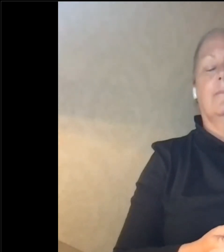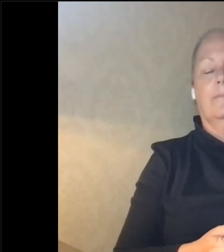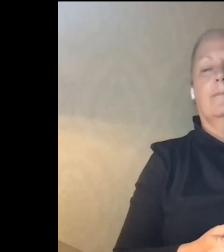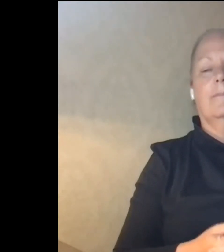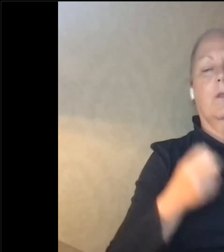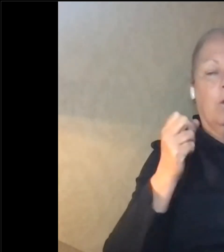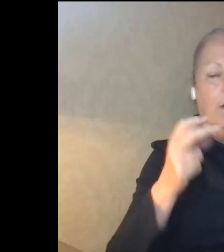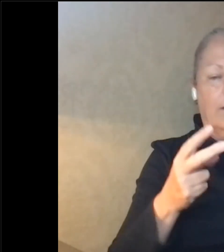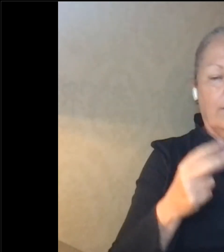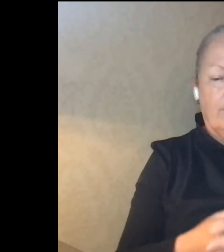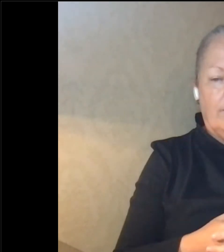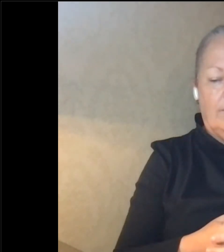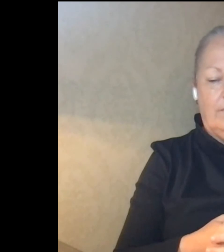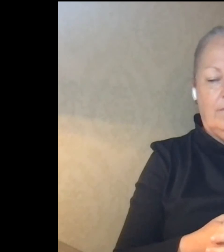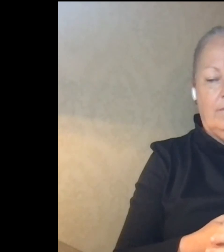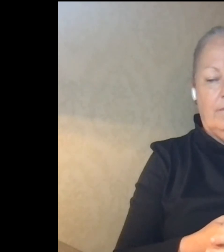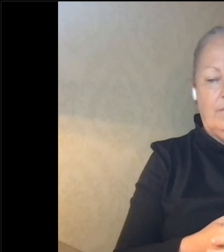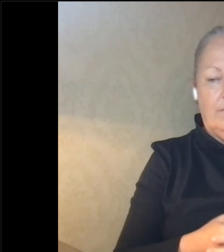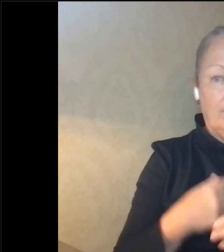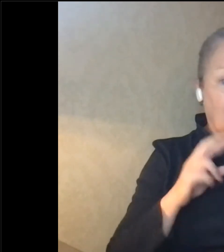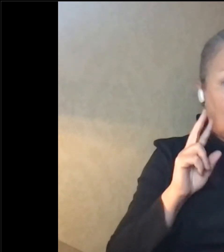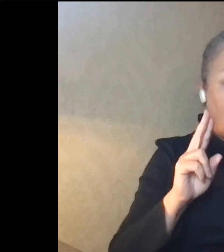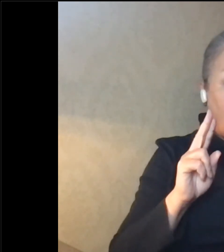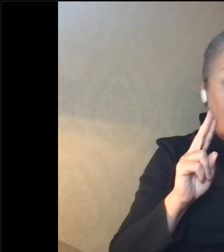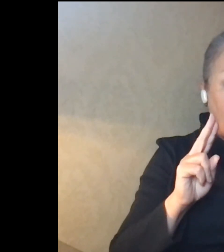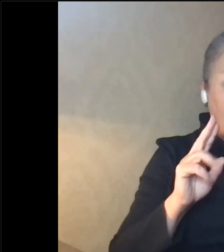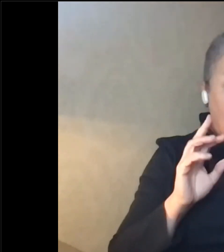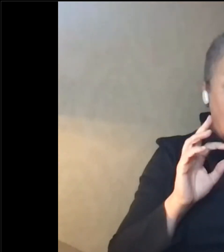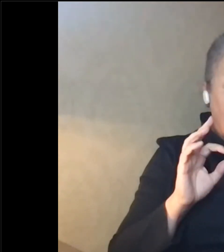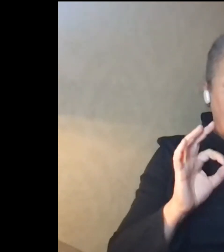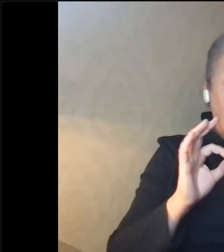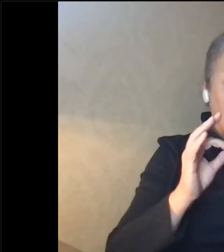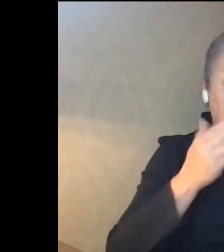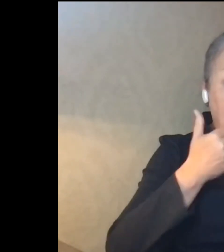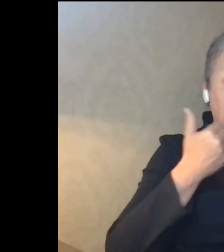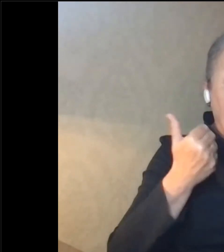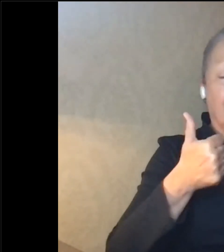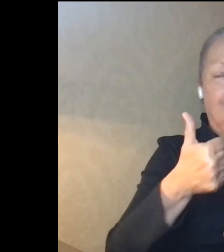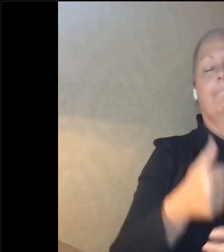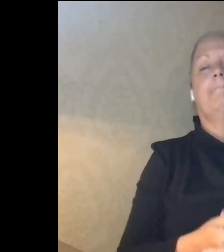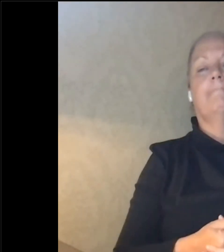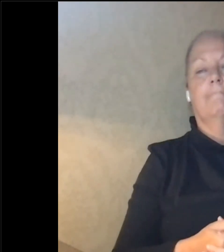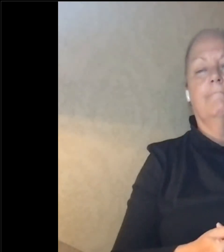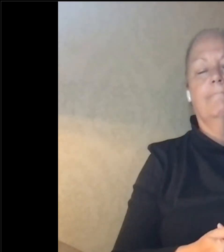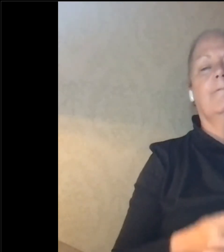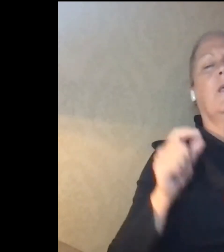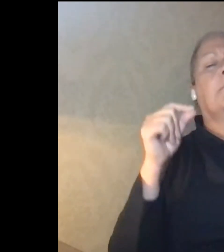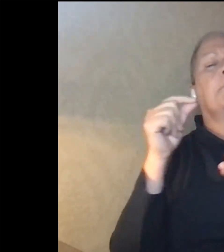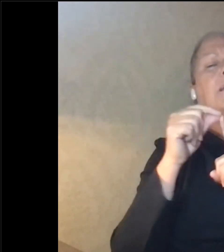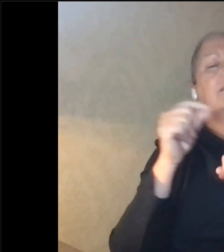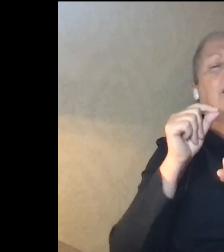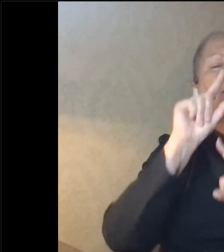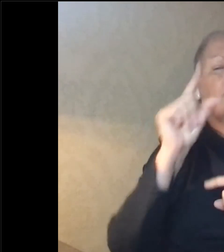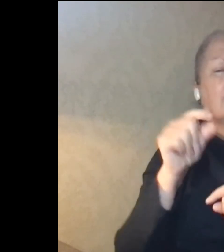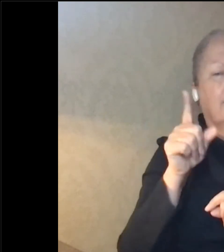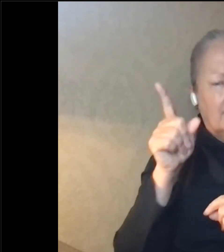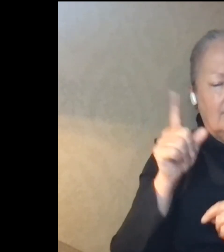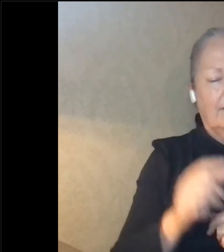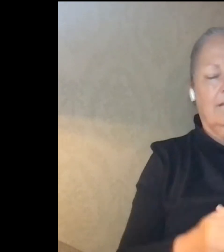I think now it is better. Yes. In Pakistan, country like Pakistan, we are